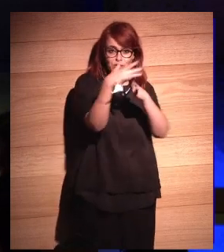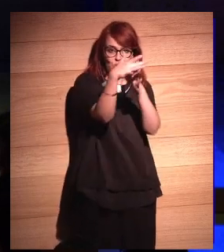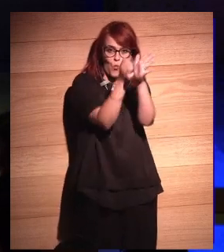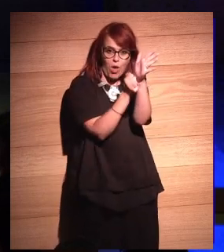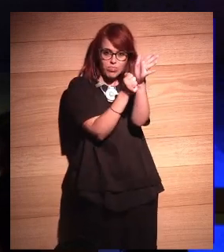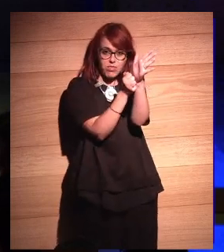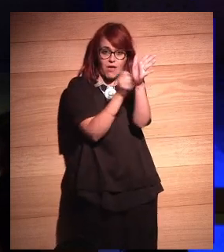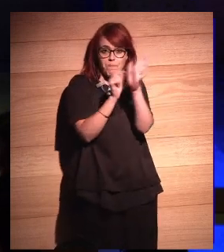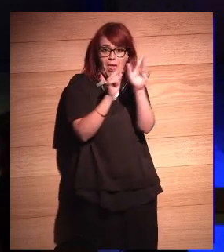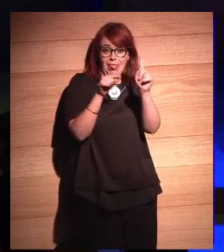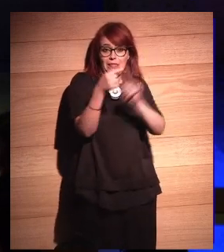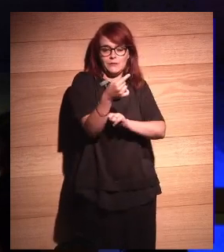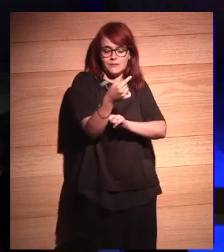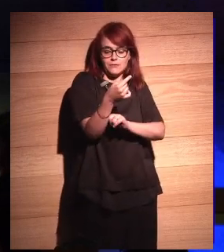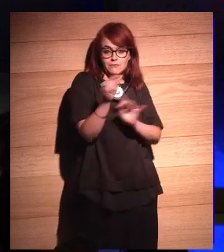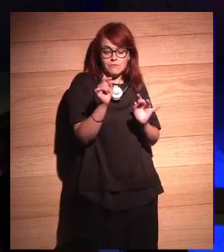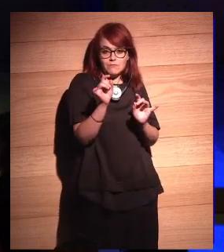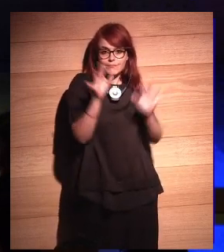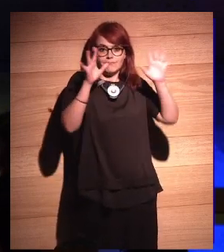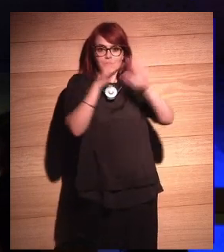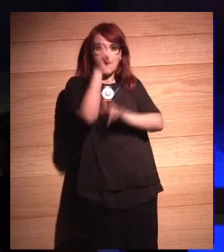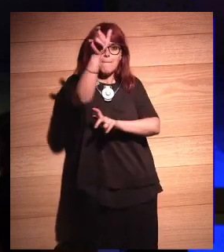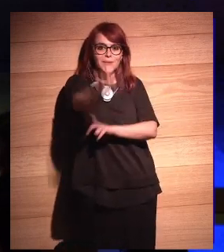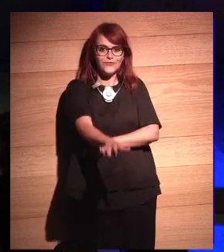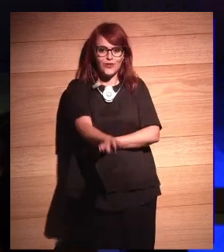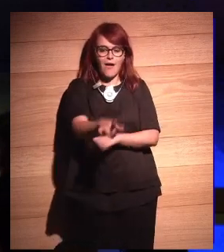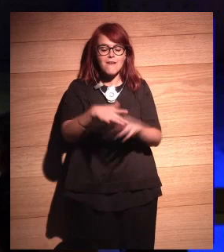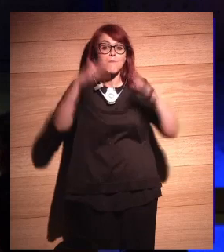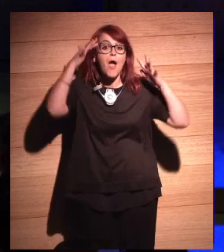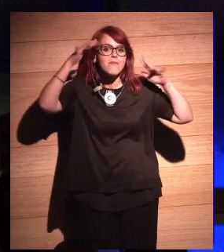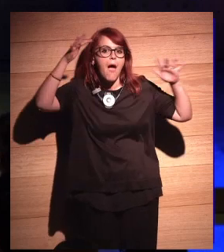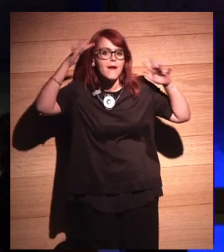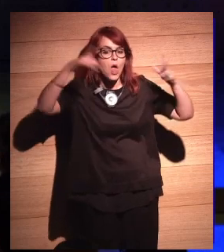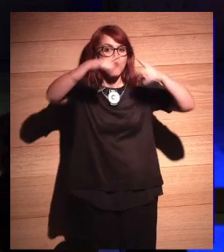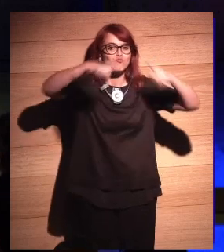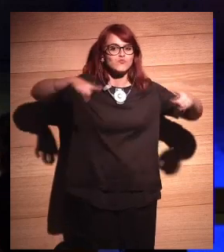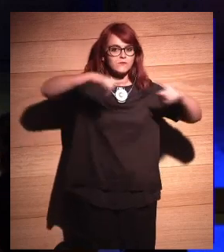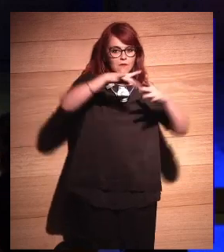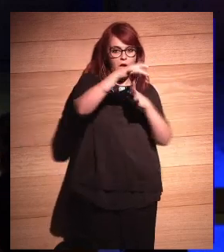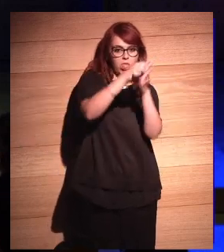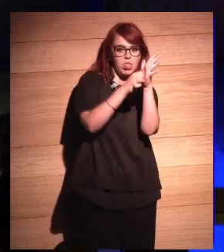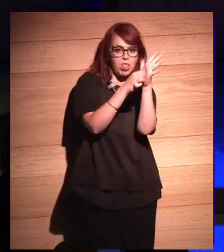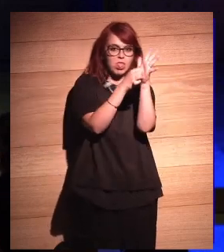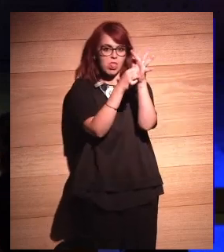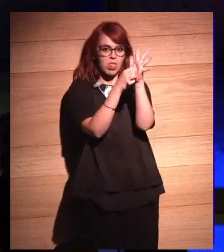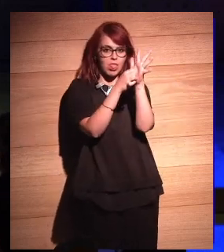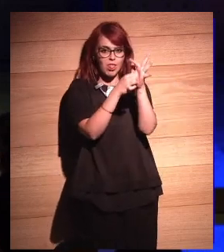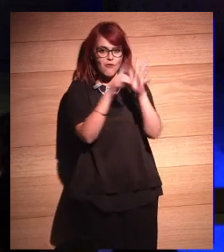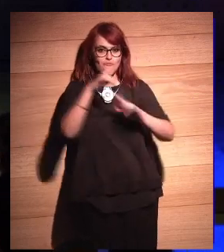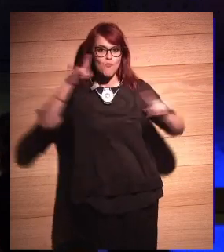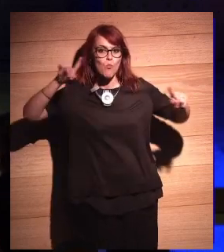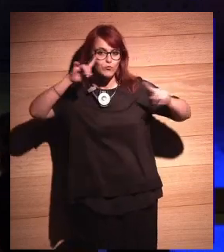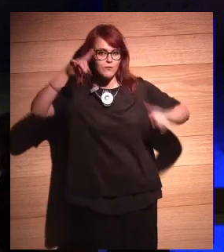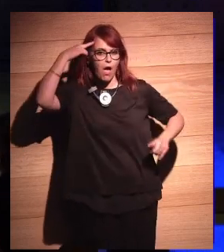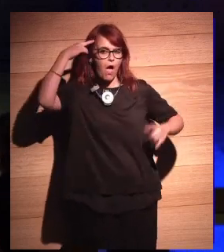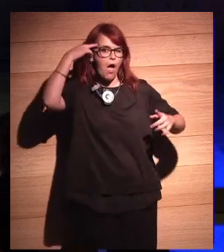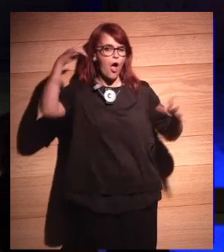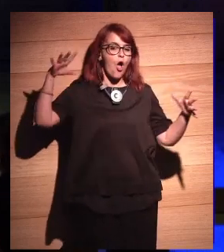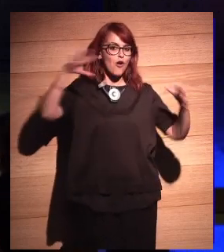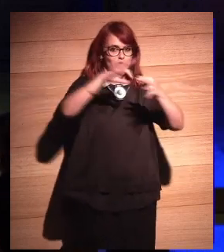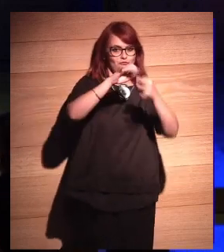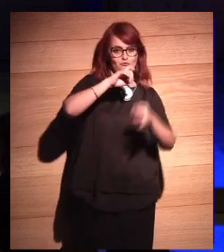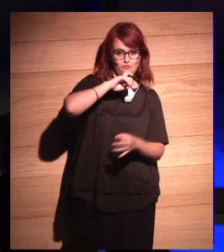can tell how that person imagines music, what music looks like in their head. So, for example,